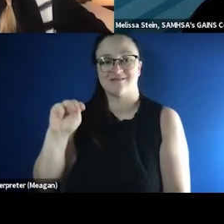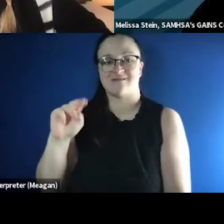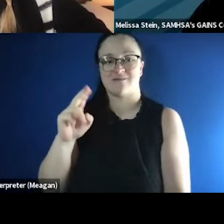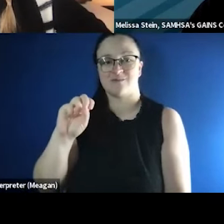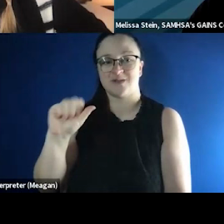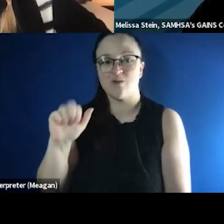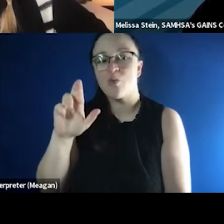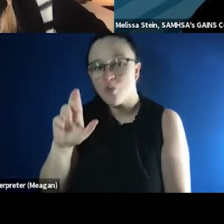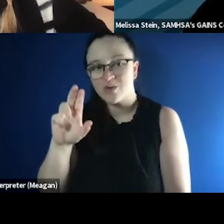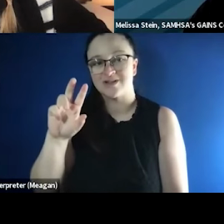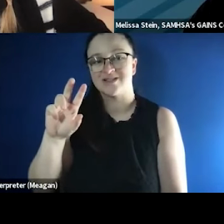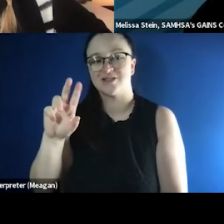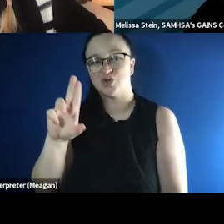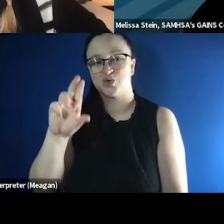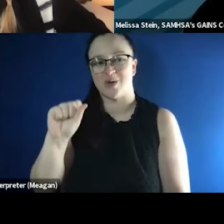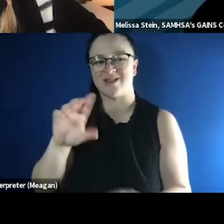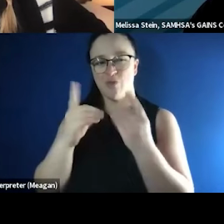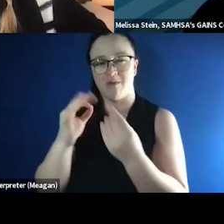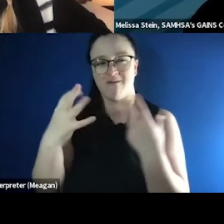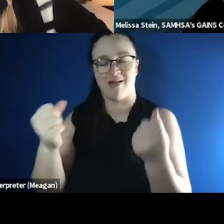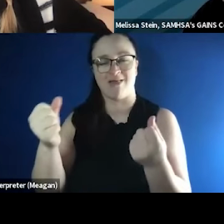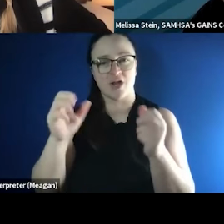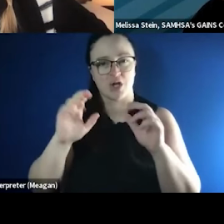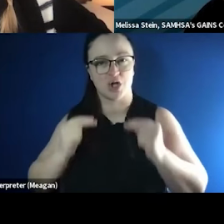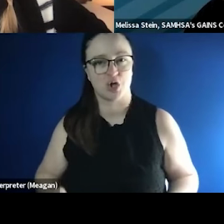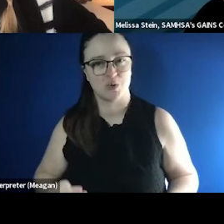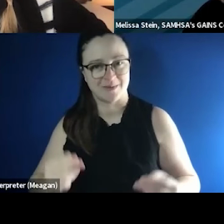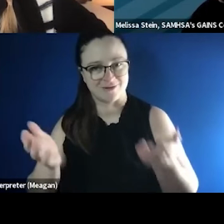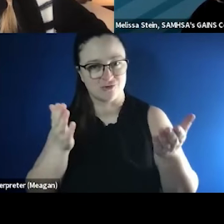the U.S. Department of Health and Human Services.